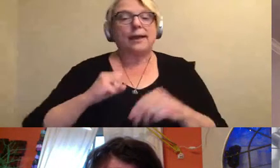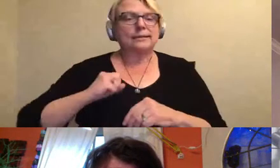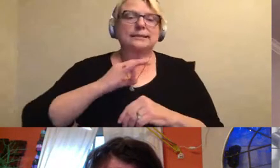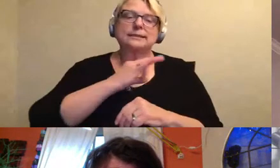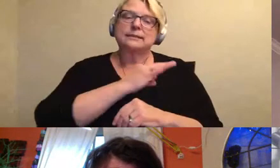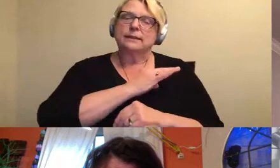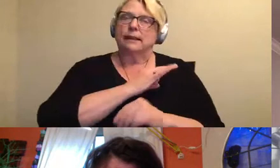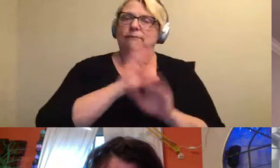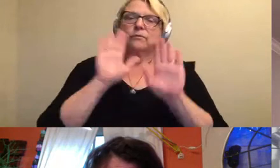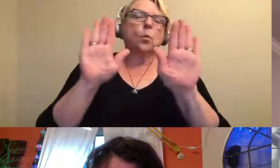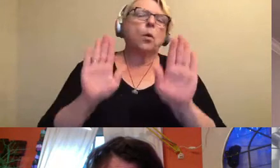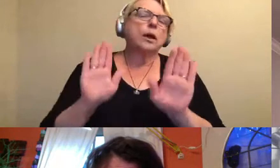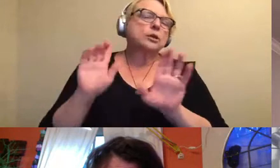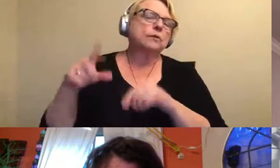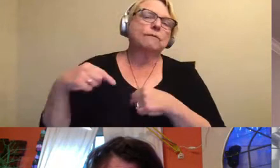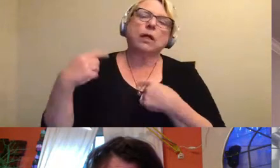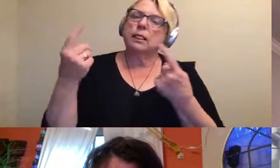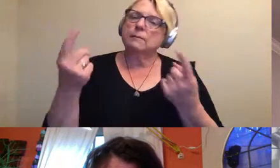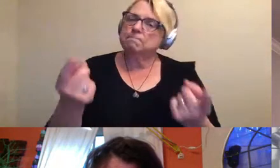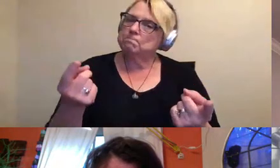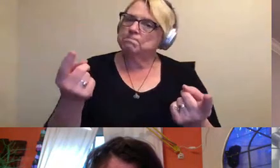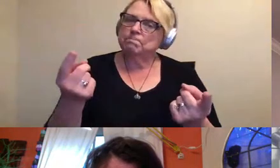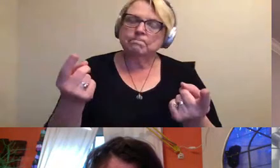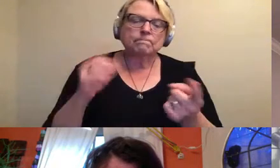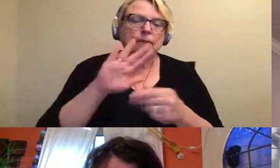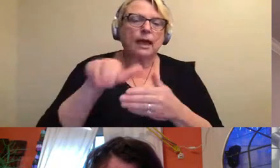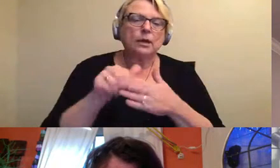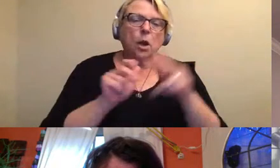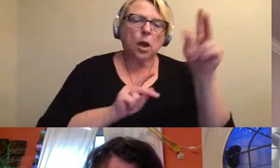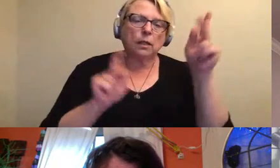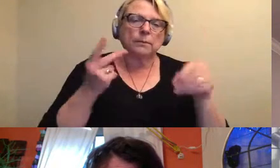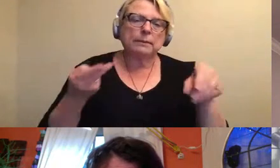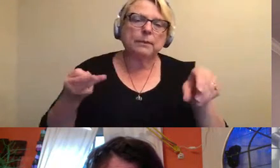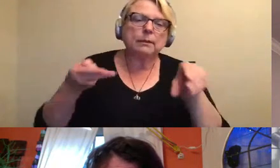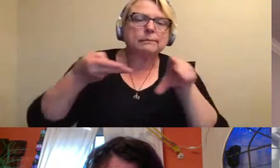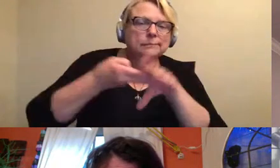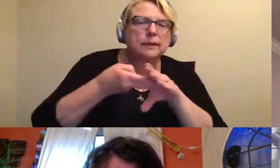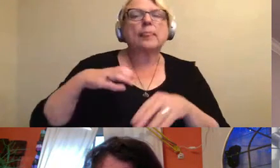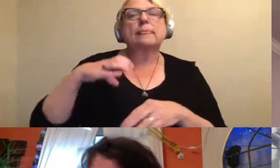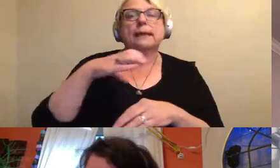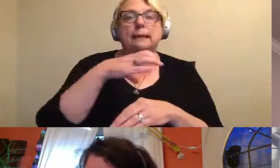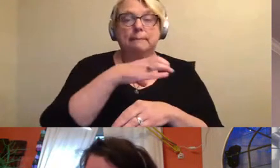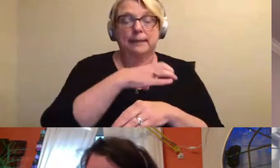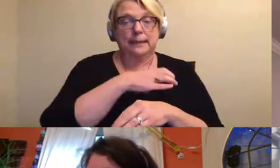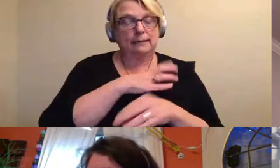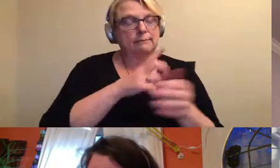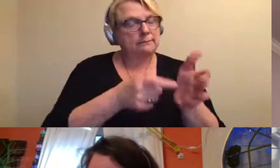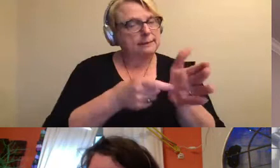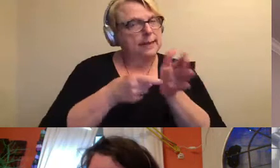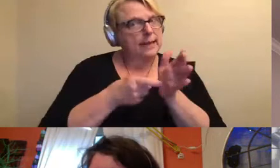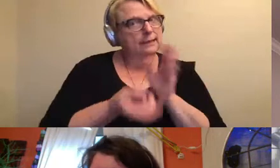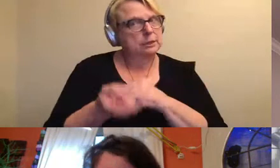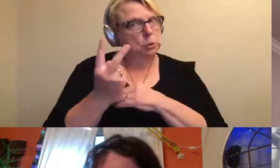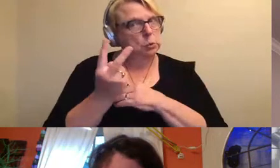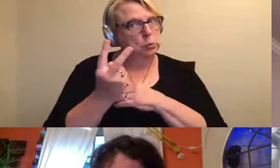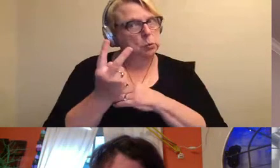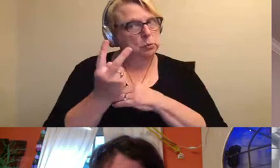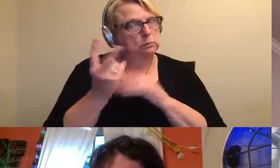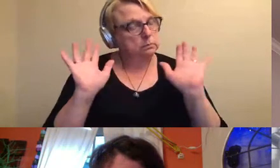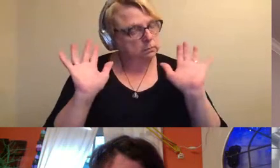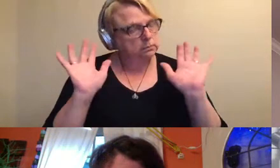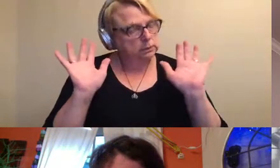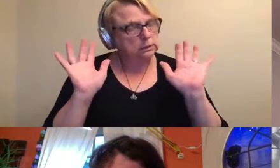been wonderful, and all the people that are part of the committee. It takes two to tango, and it's all in the public